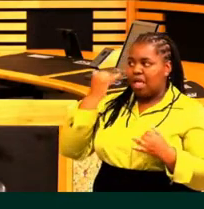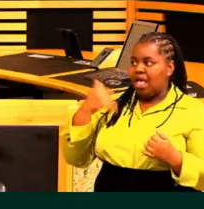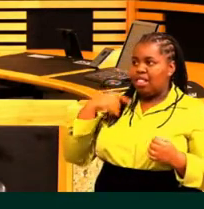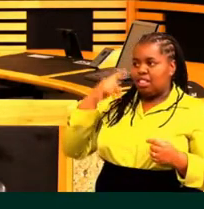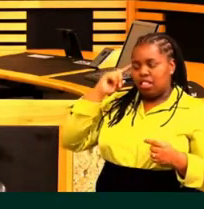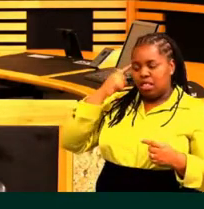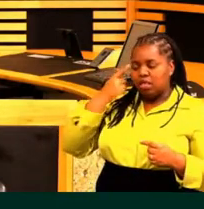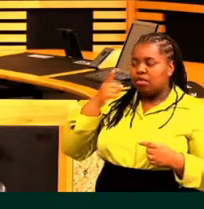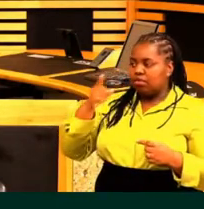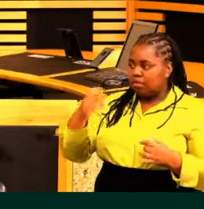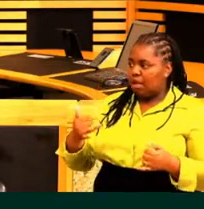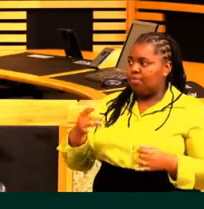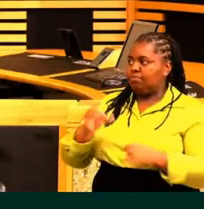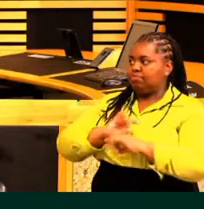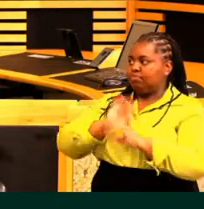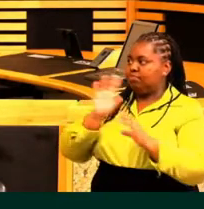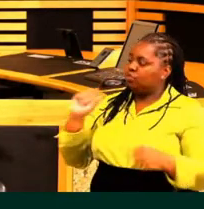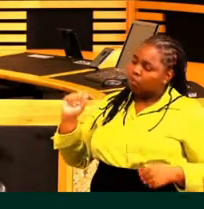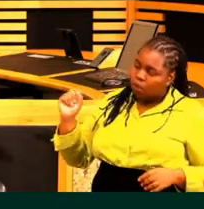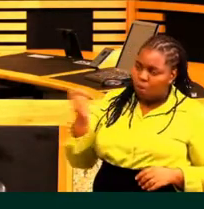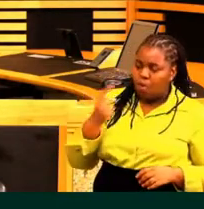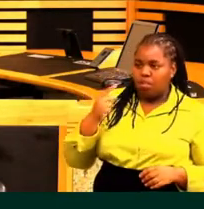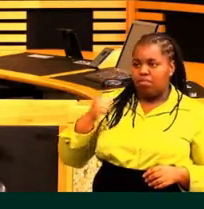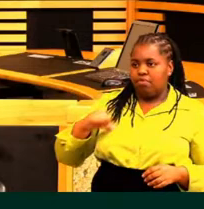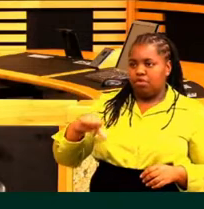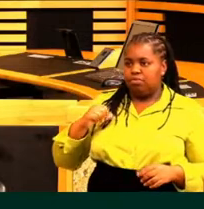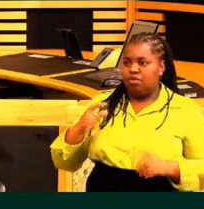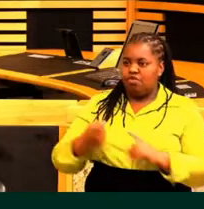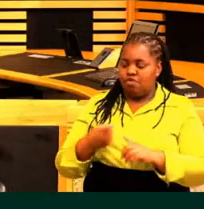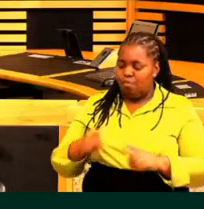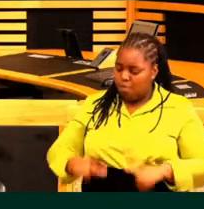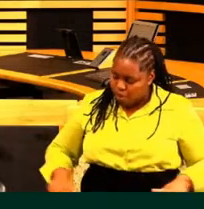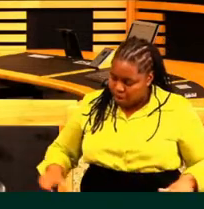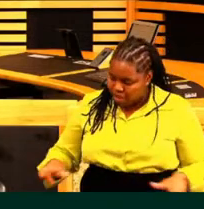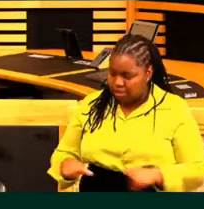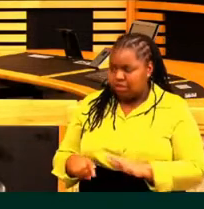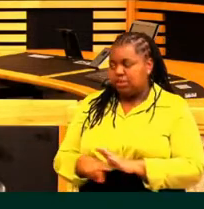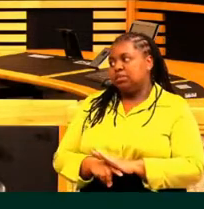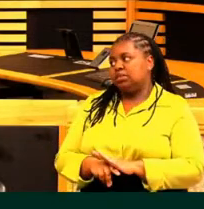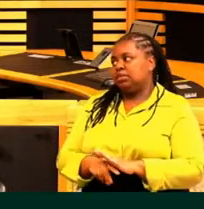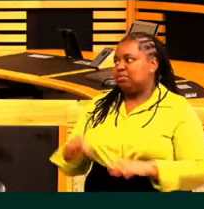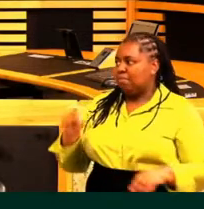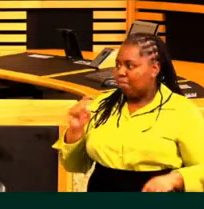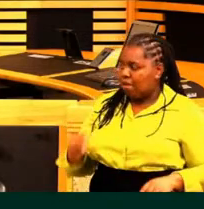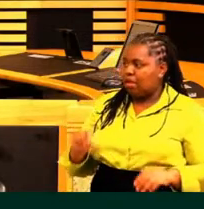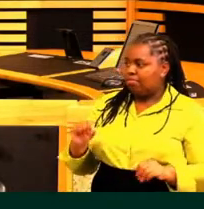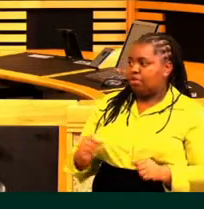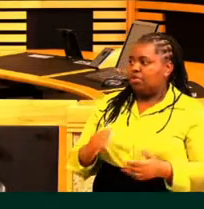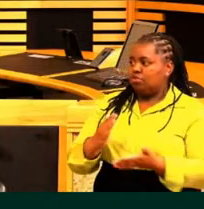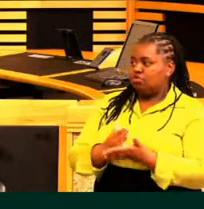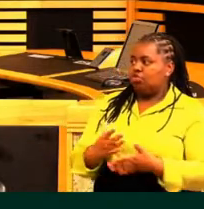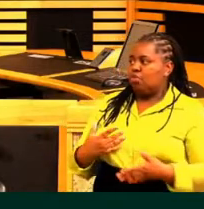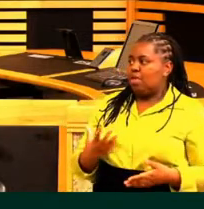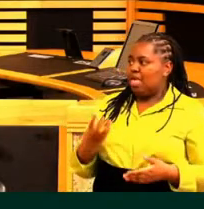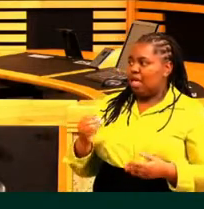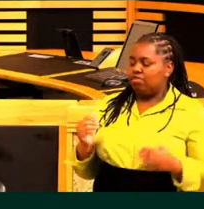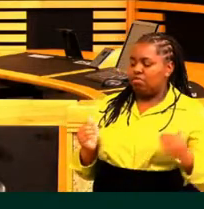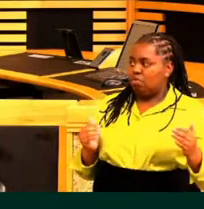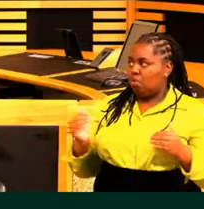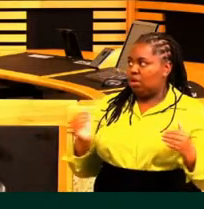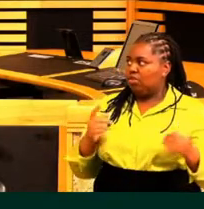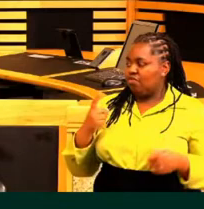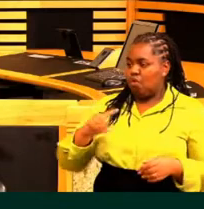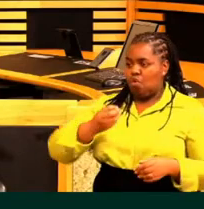made that every municipality from Local District we must make sure that there is a coordination of